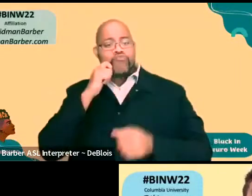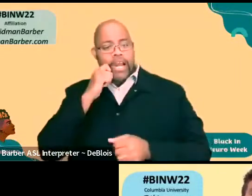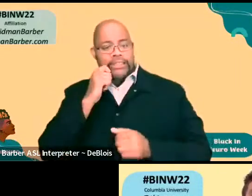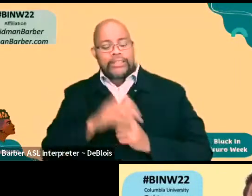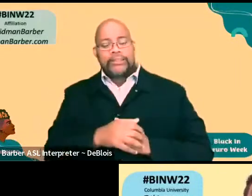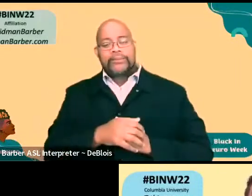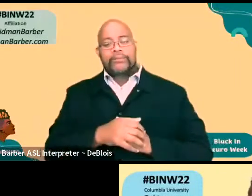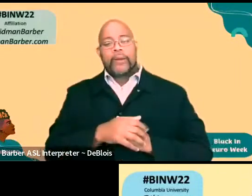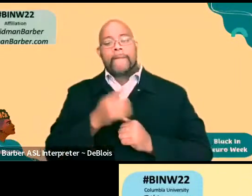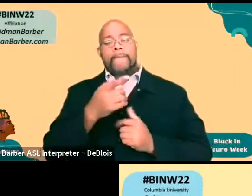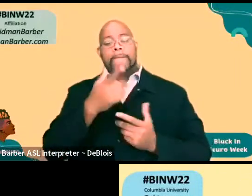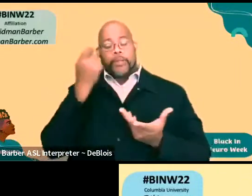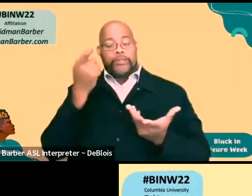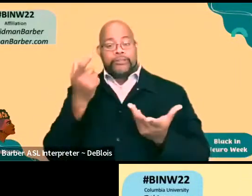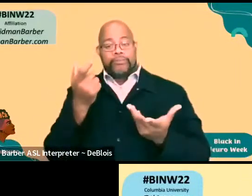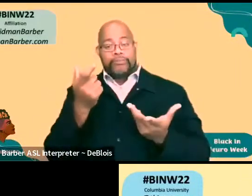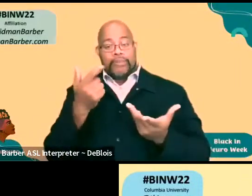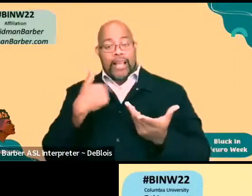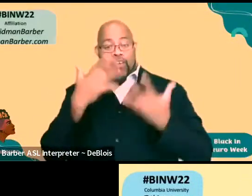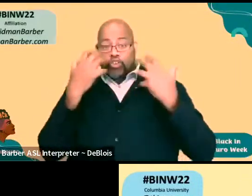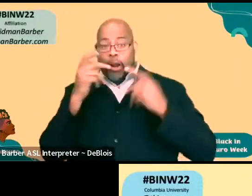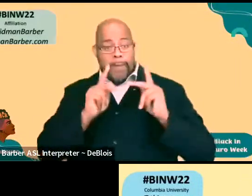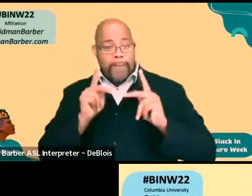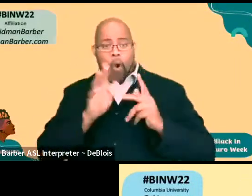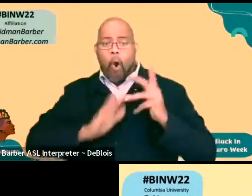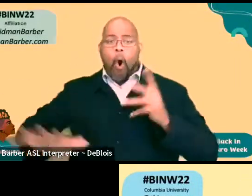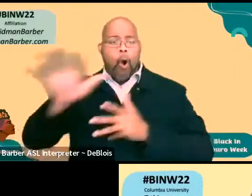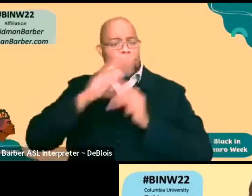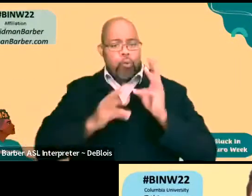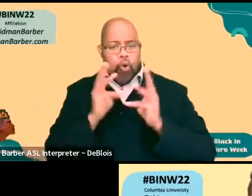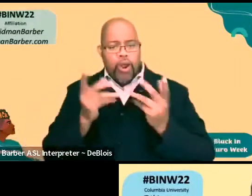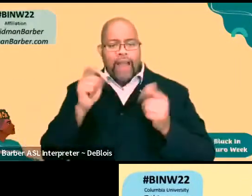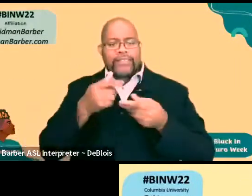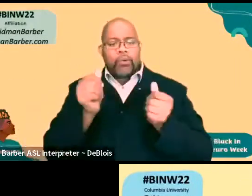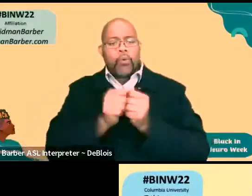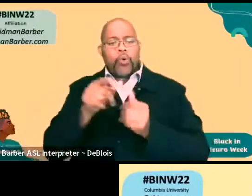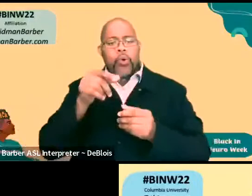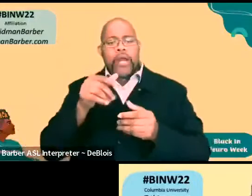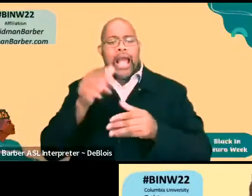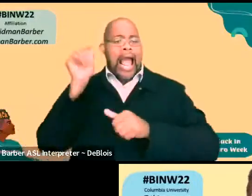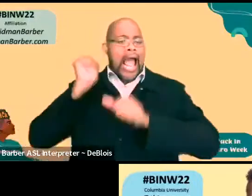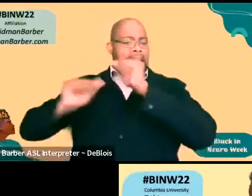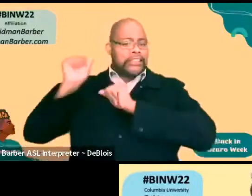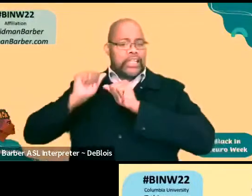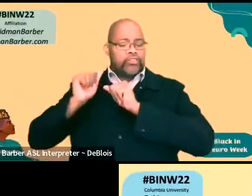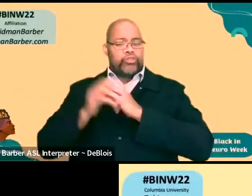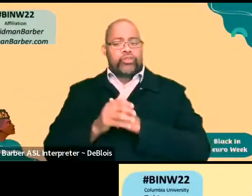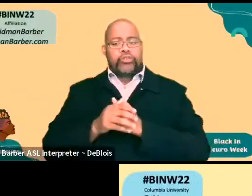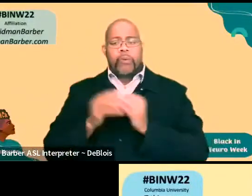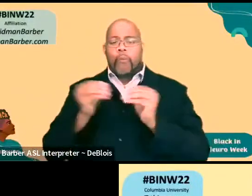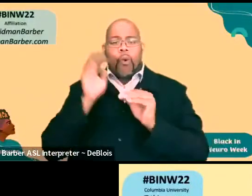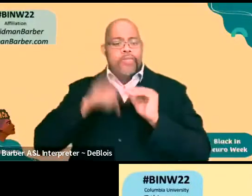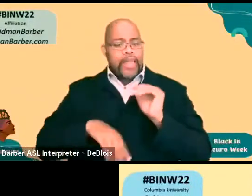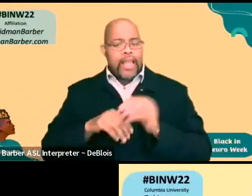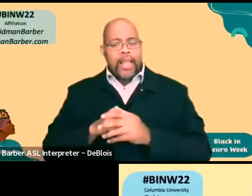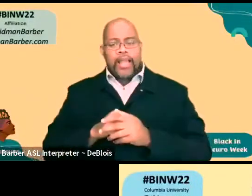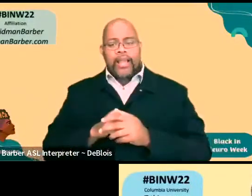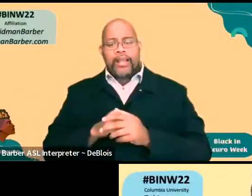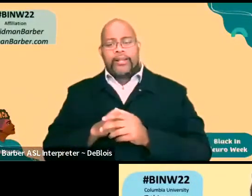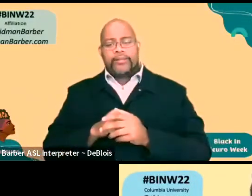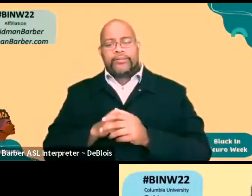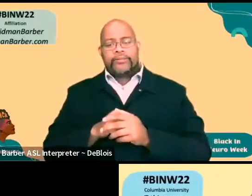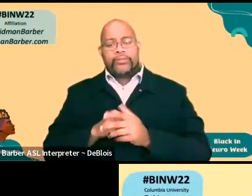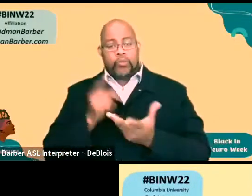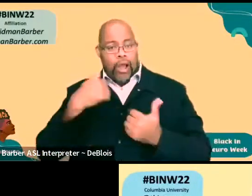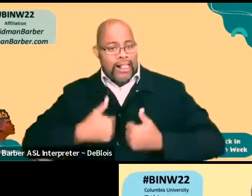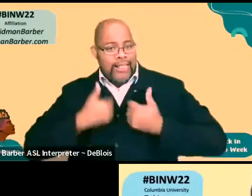because I mean, look, there are dark-skinned people all over the world. It has to do with your ancestral latitude way more than, you know, do